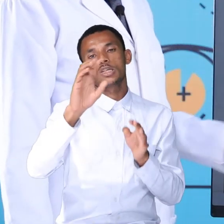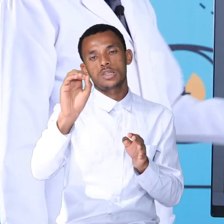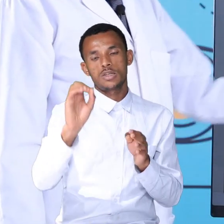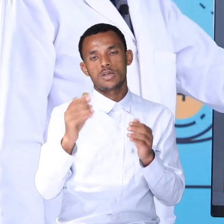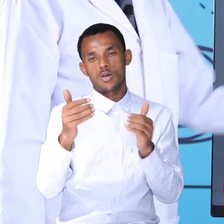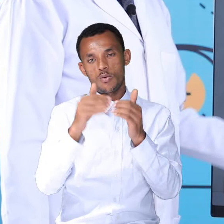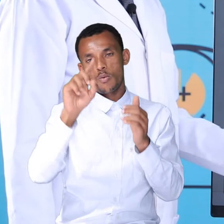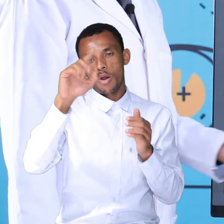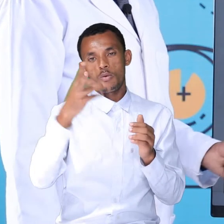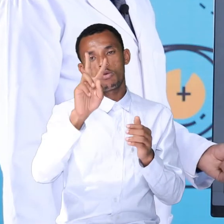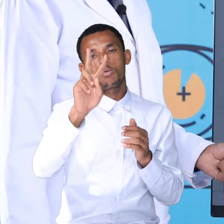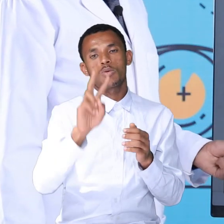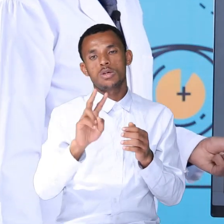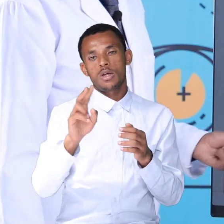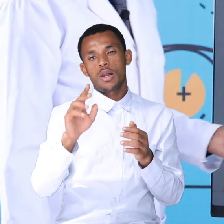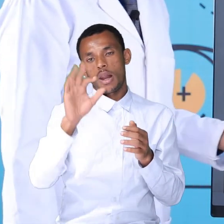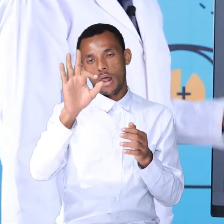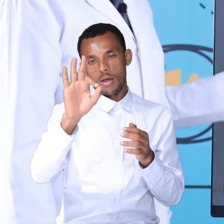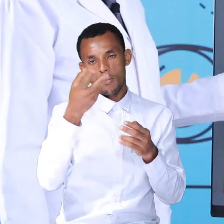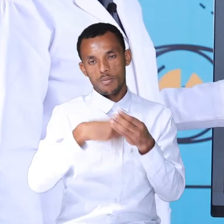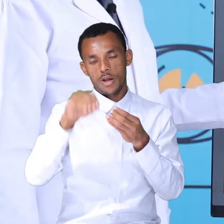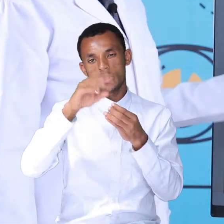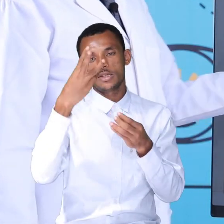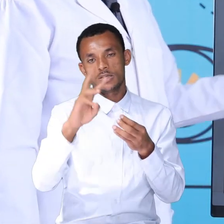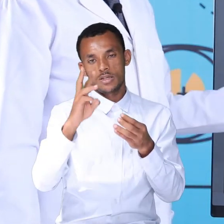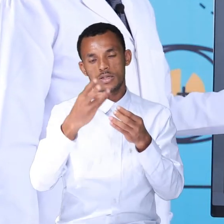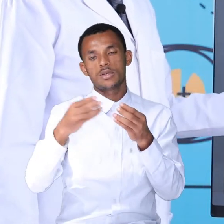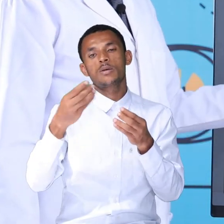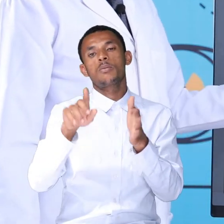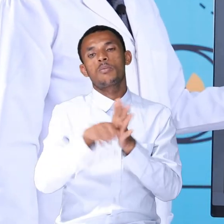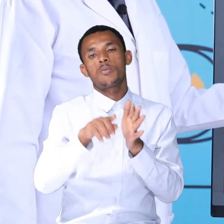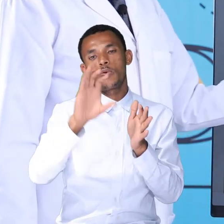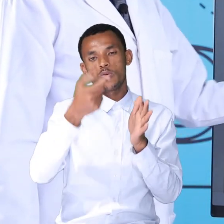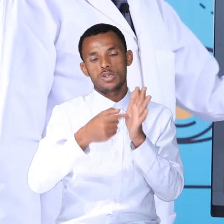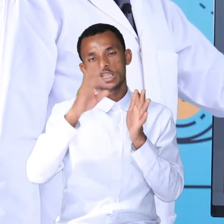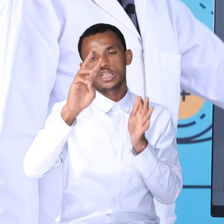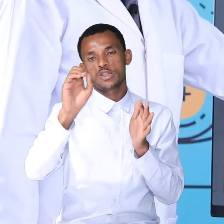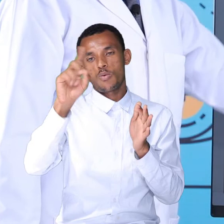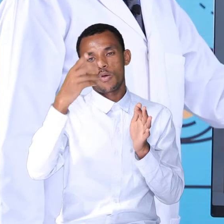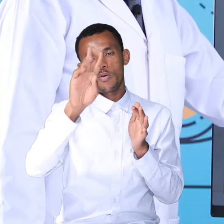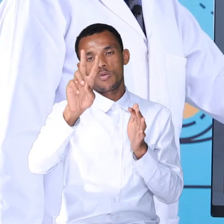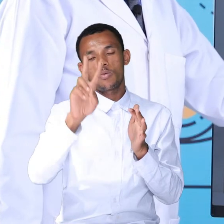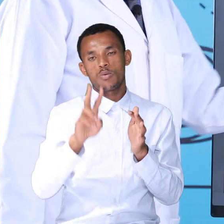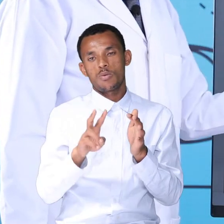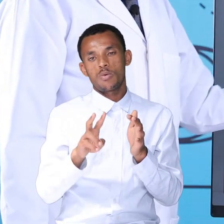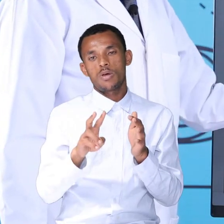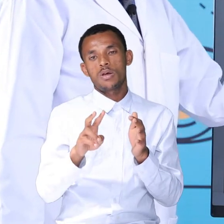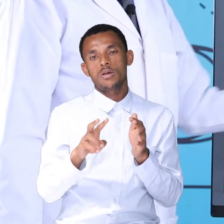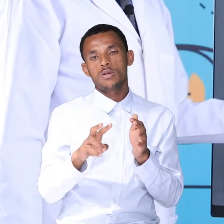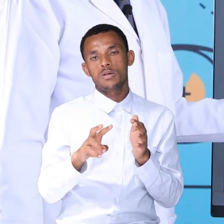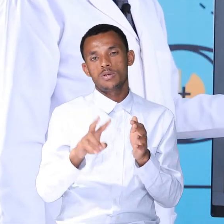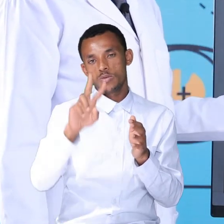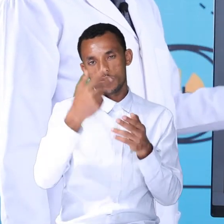60. But cos 60 it was equal to half. So it's 9 plus 16 minus cos 60 it was half will be